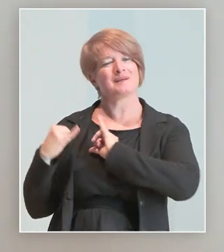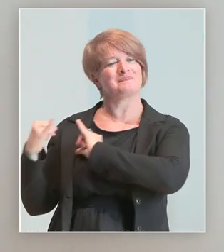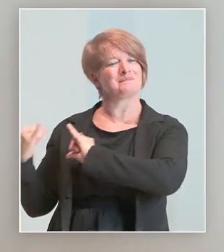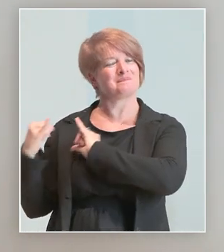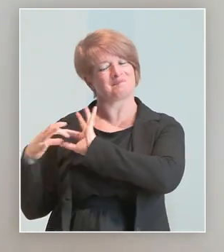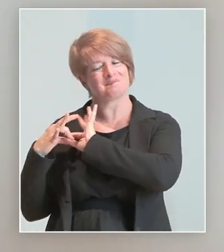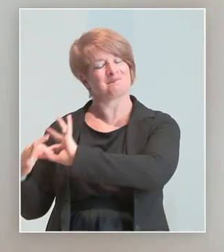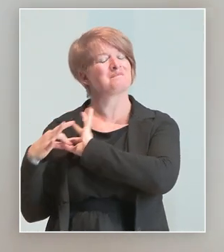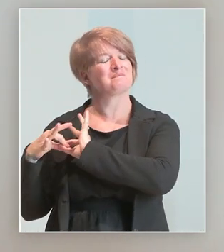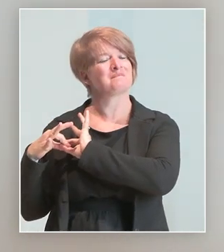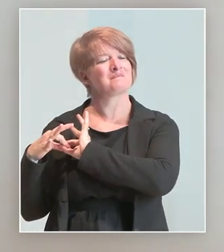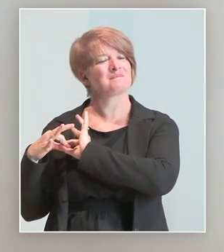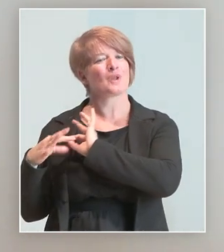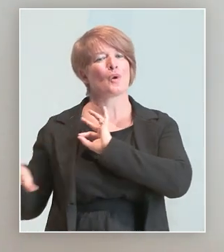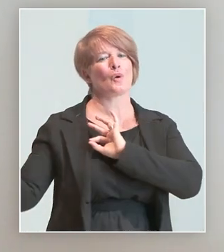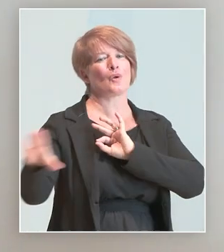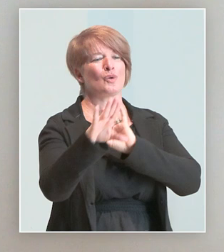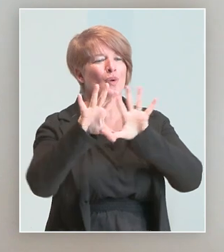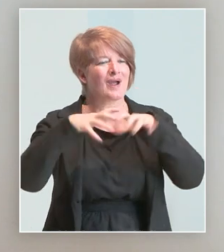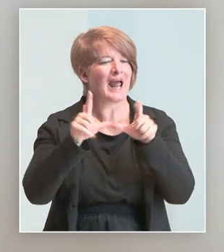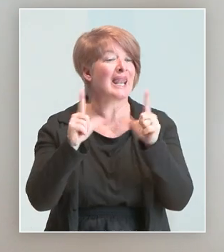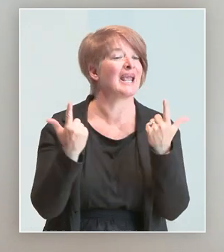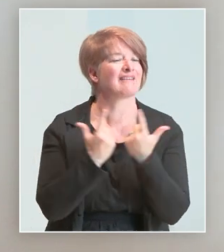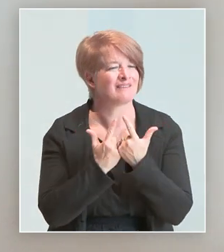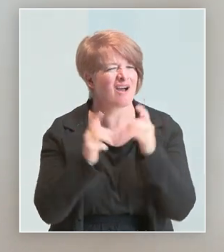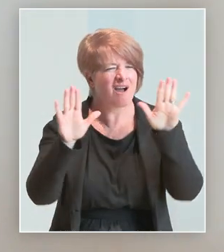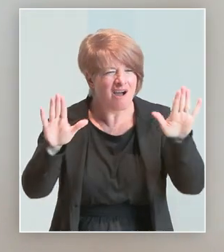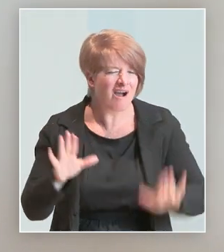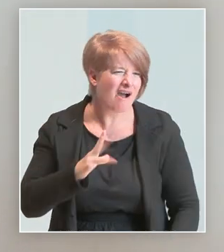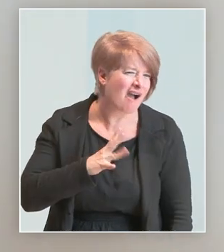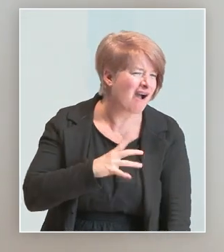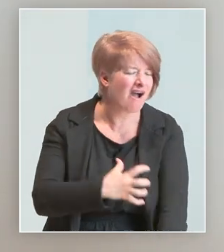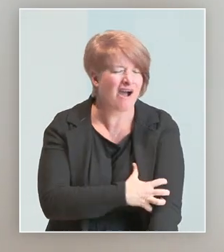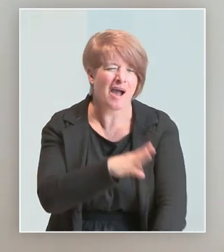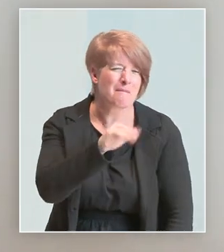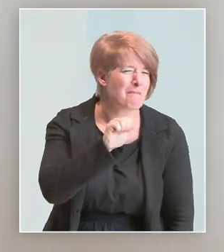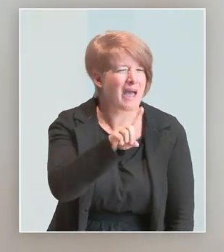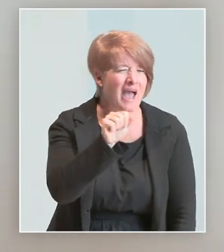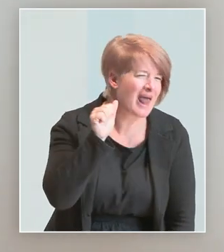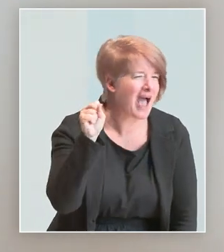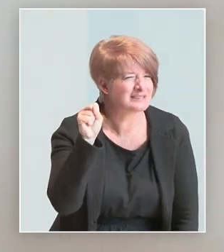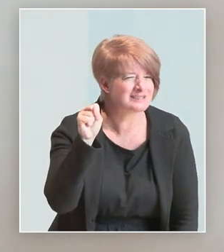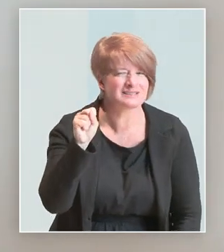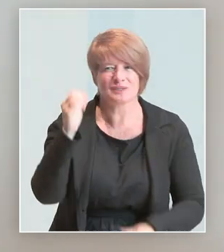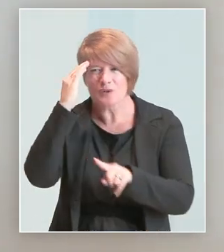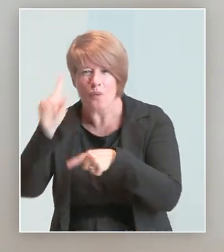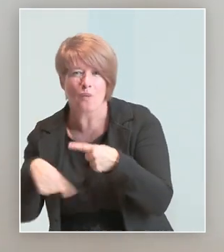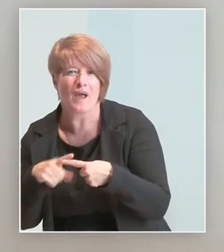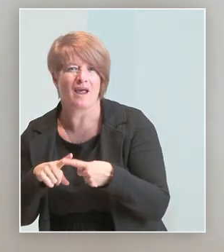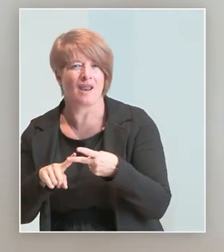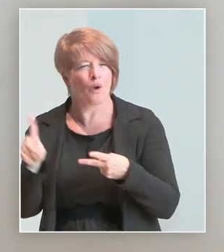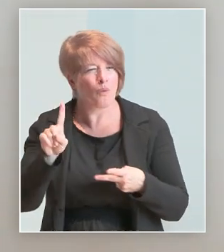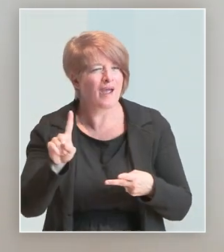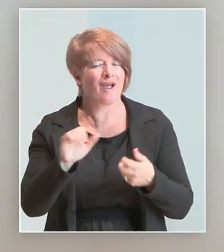kith. Your league of extraordinary badasses. Given their knowledge of when, where, and how they